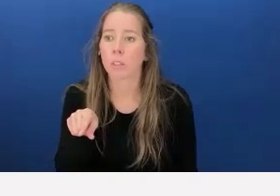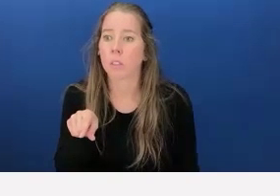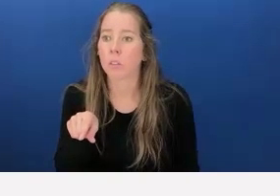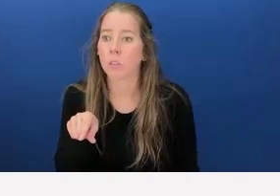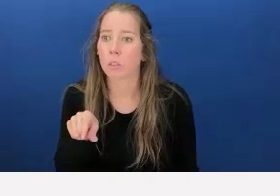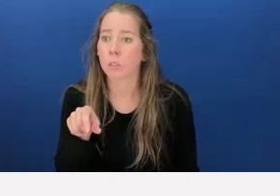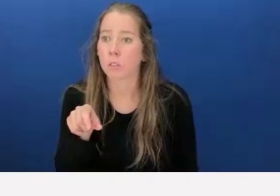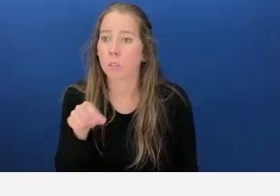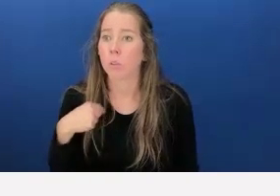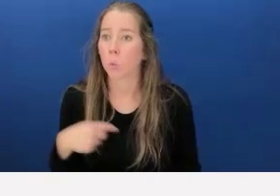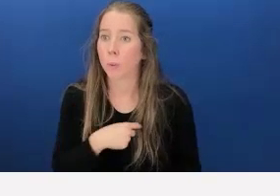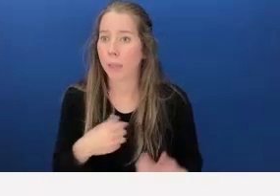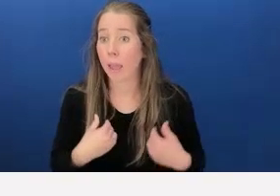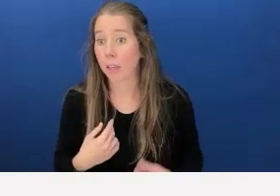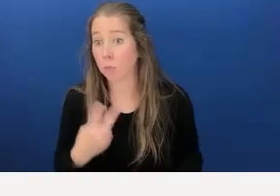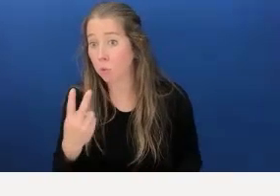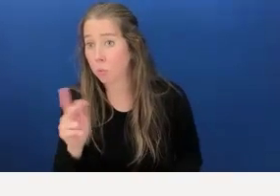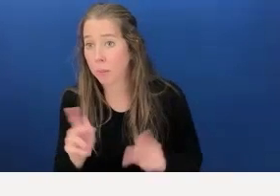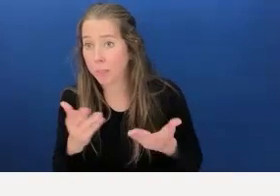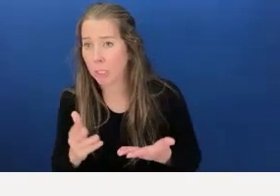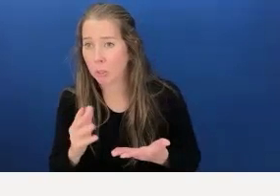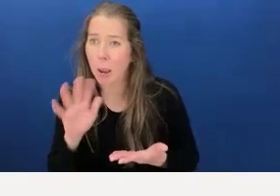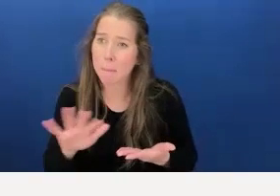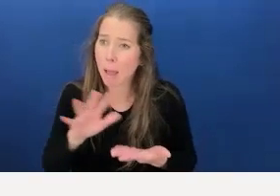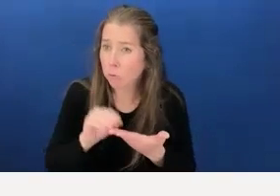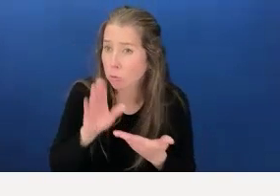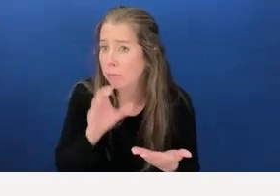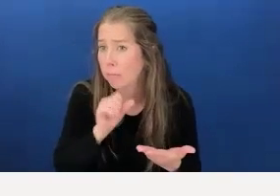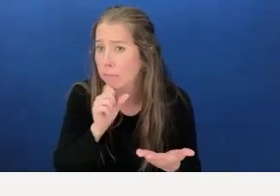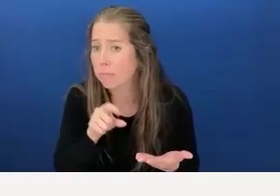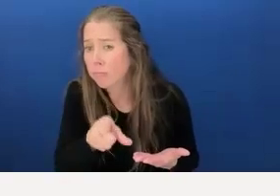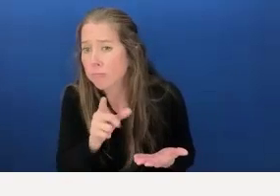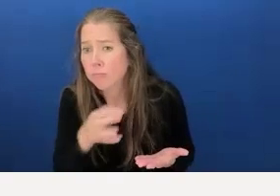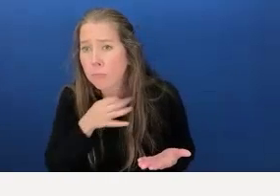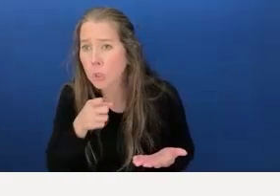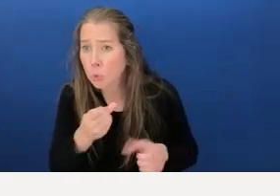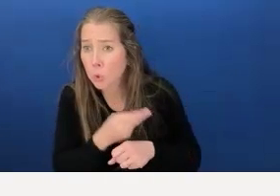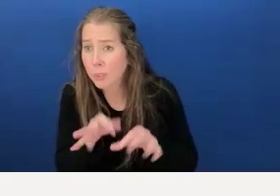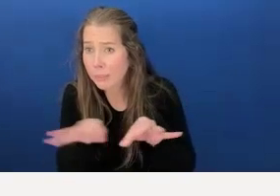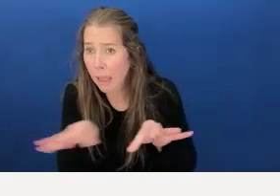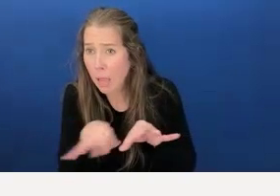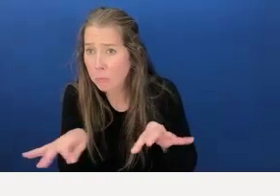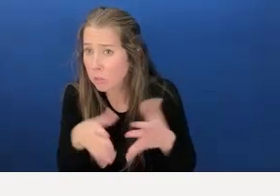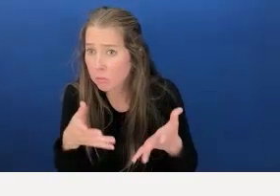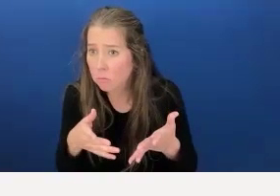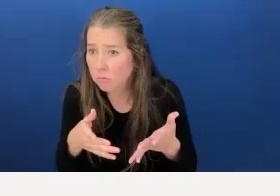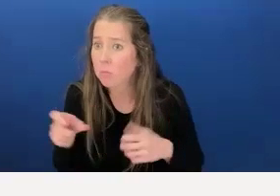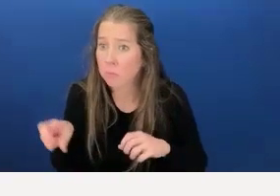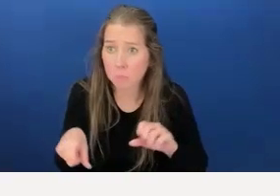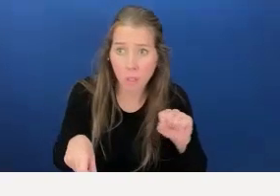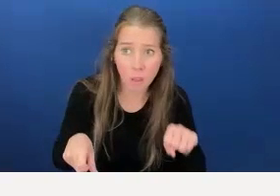of student age. Do you guys use captions when you interact with material? Yeah, you do